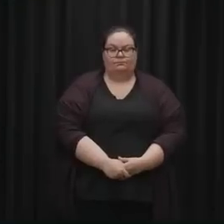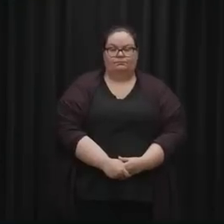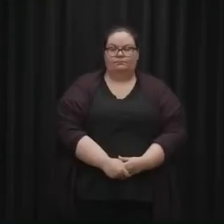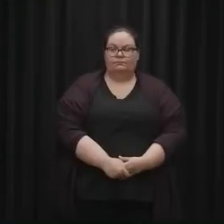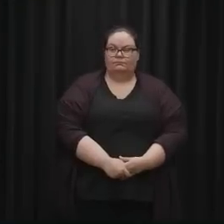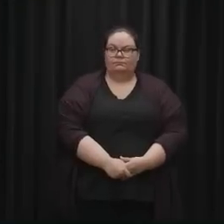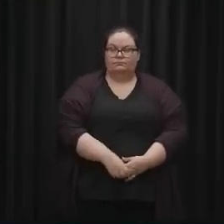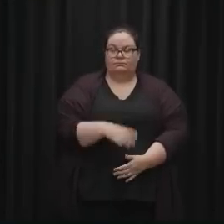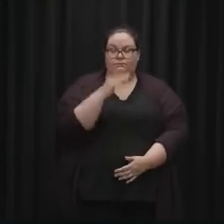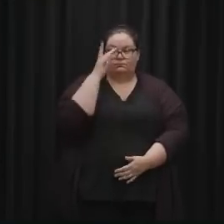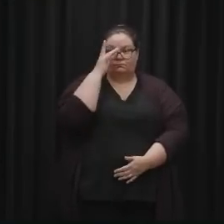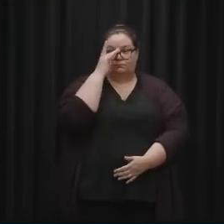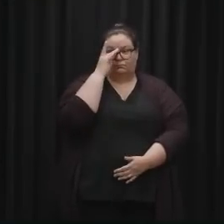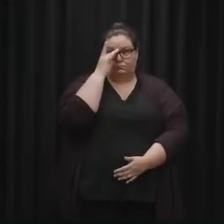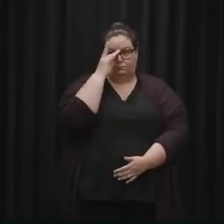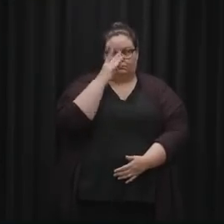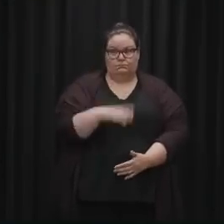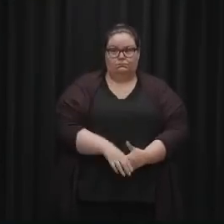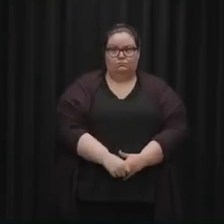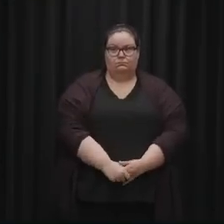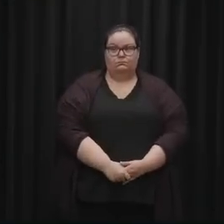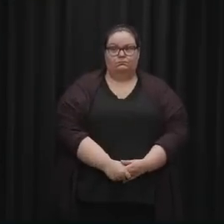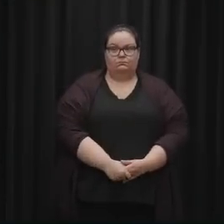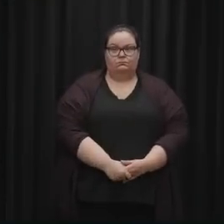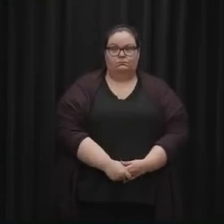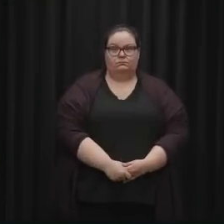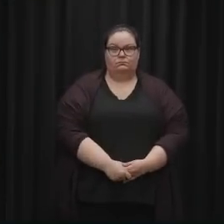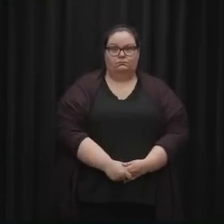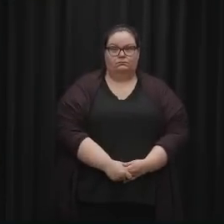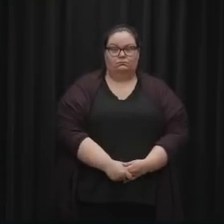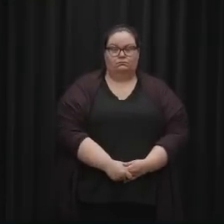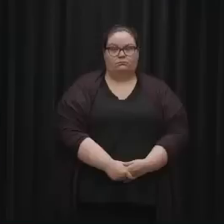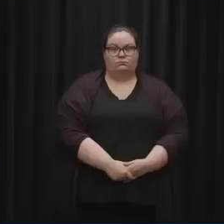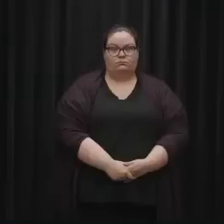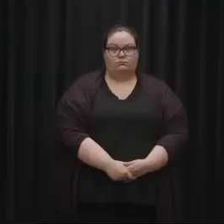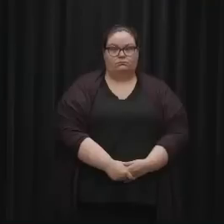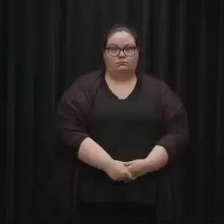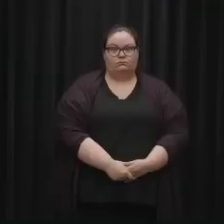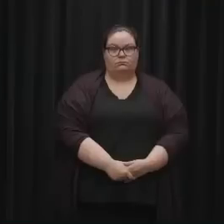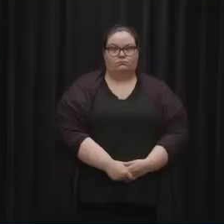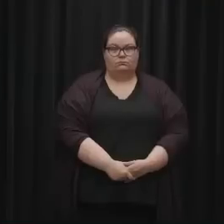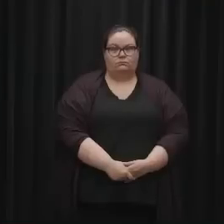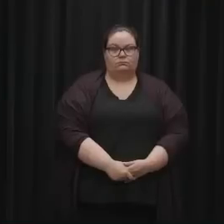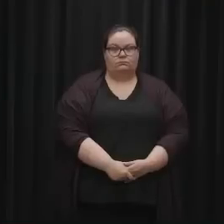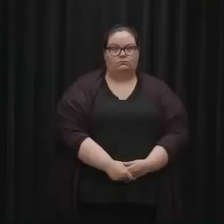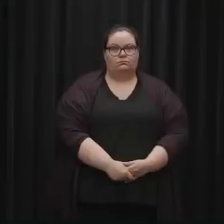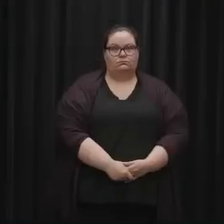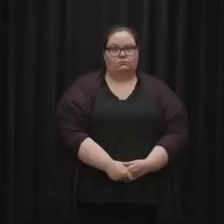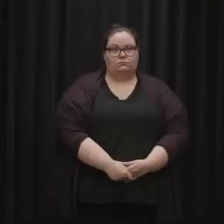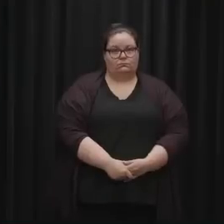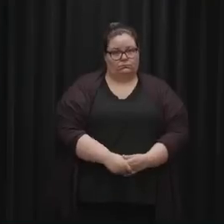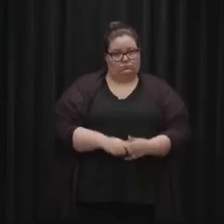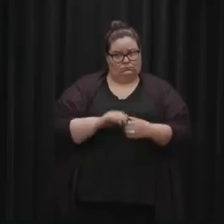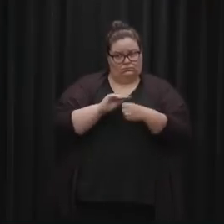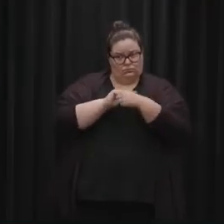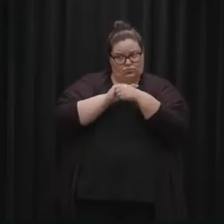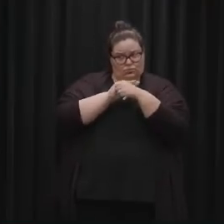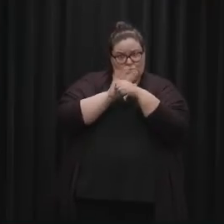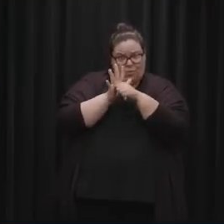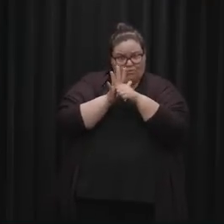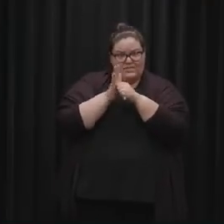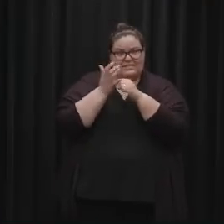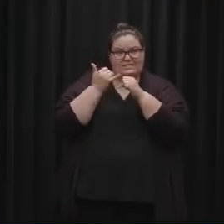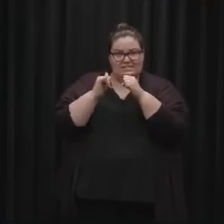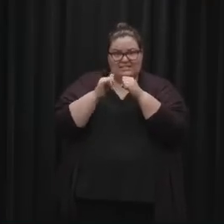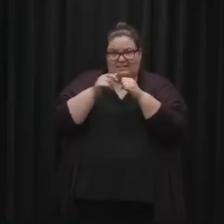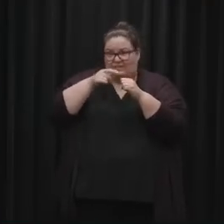able to reopen businesses and reopen our schools in an effective manner. The threat, however, is once again